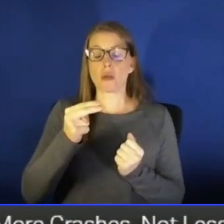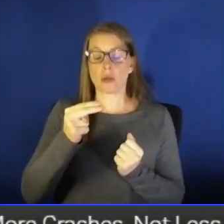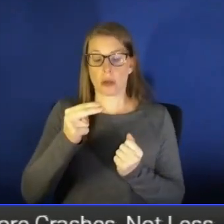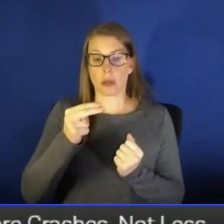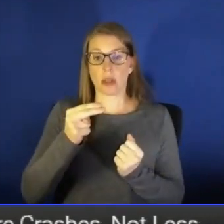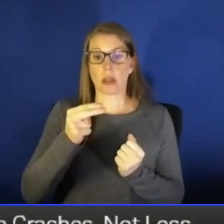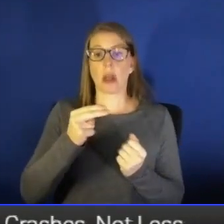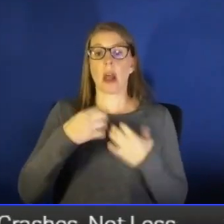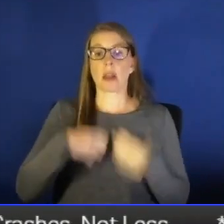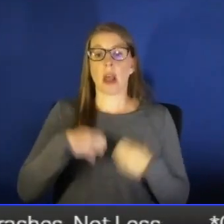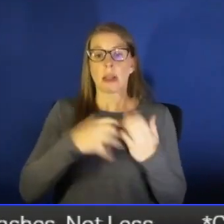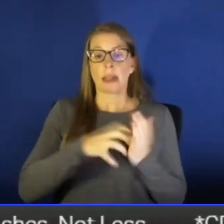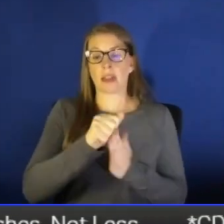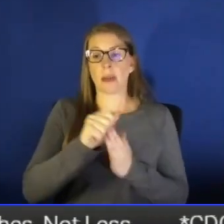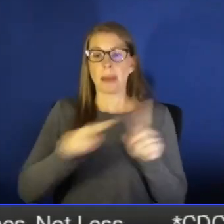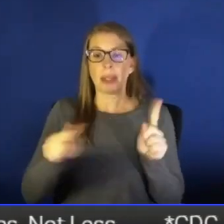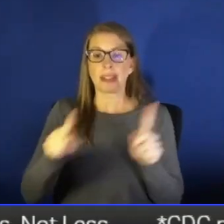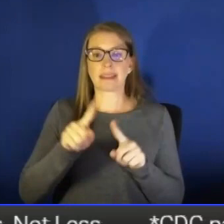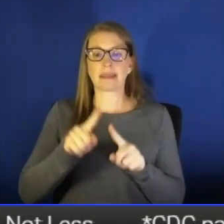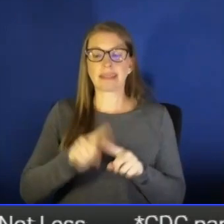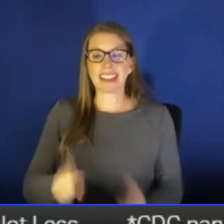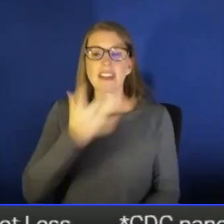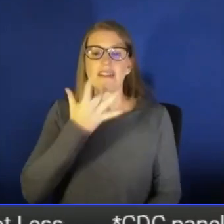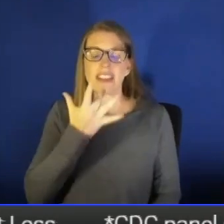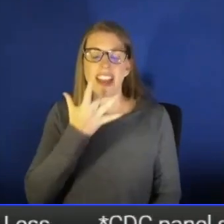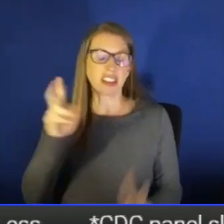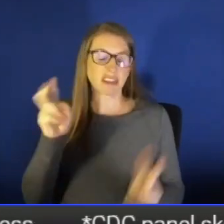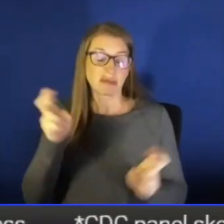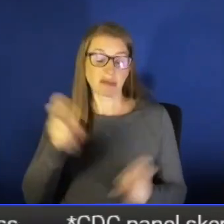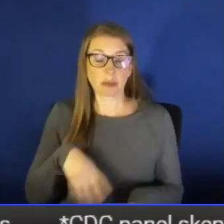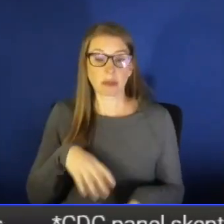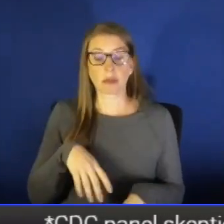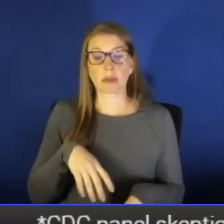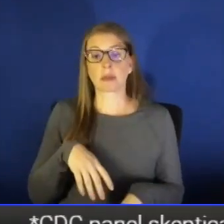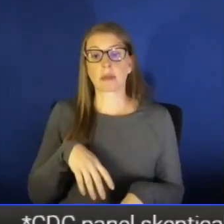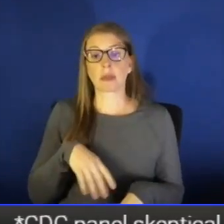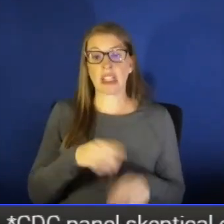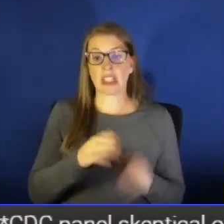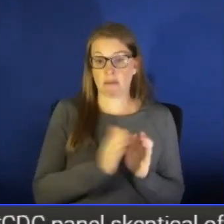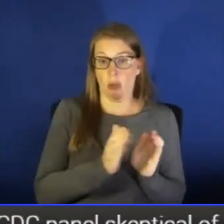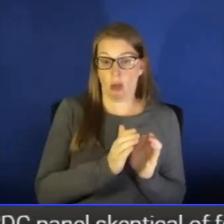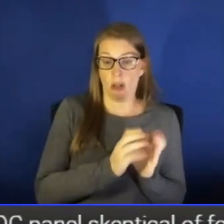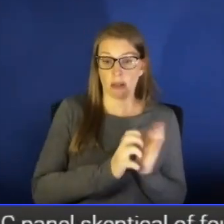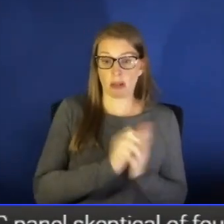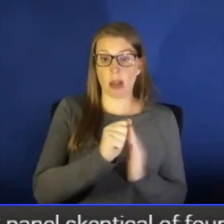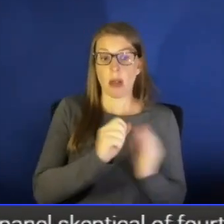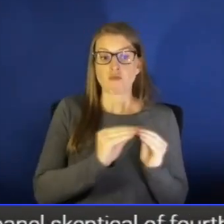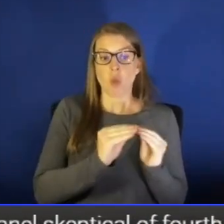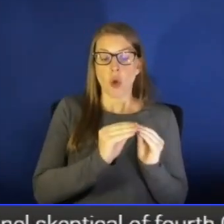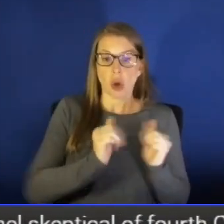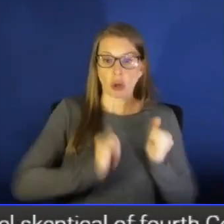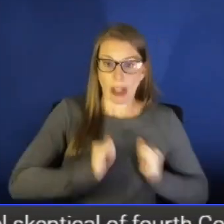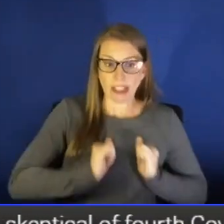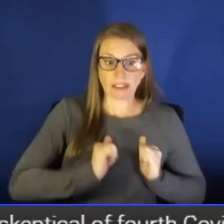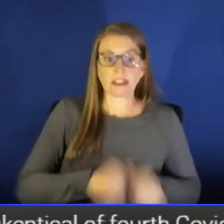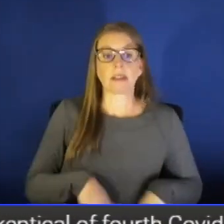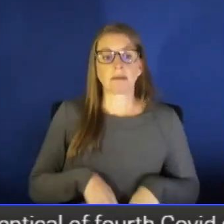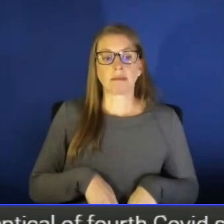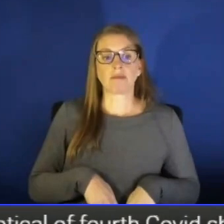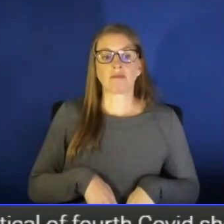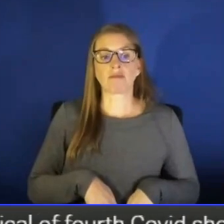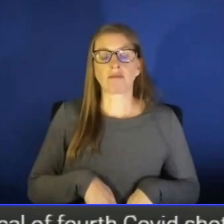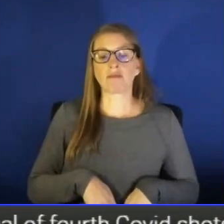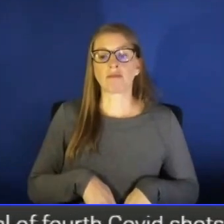will. Small cell lung cancer has historically been a bit more aggressive, and